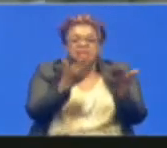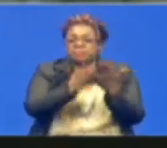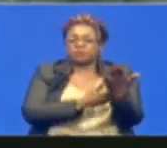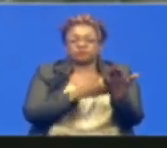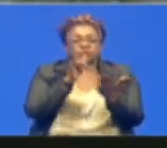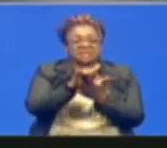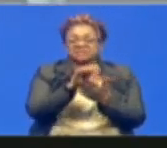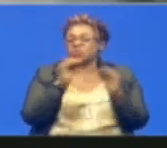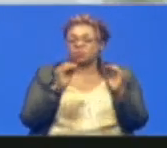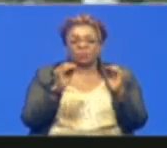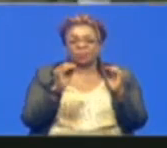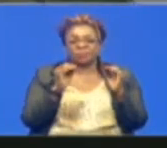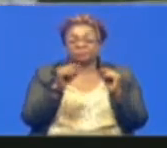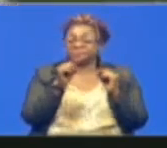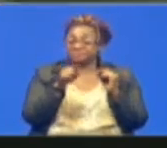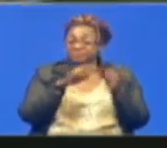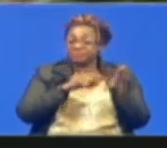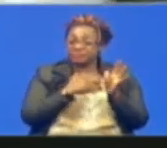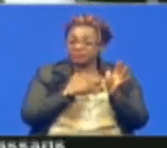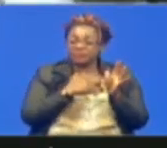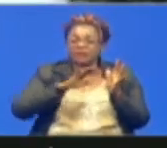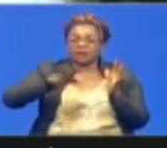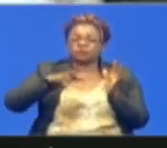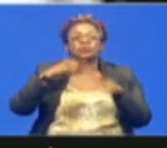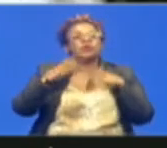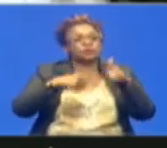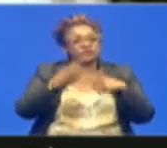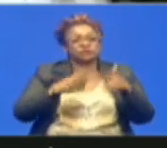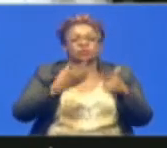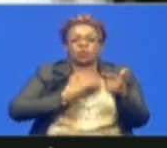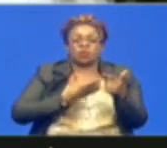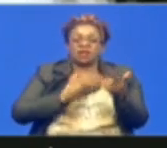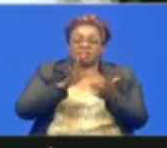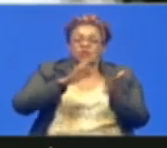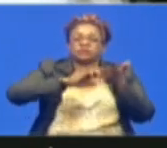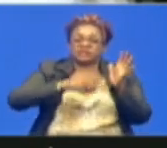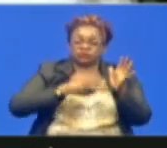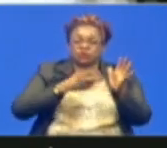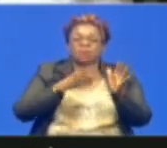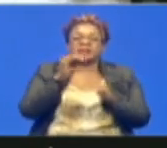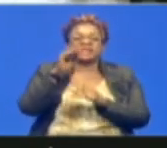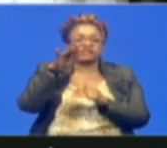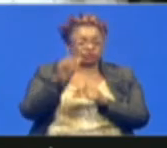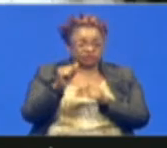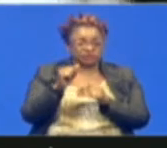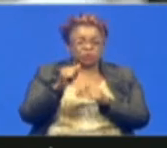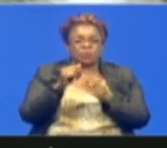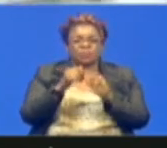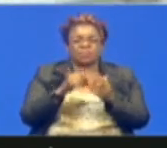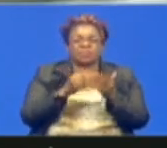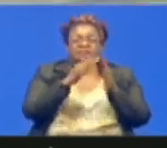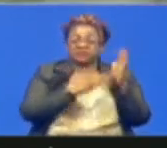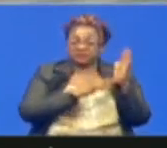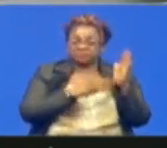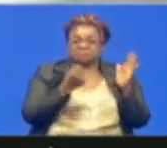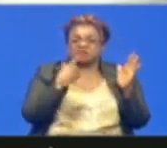that effect. This means counties will continue to honor their contractual obligations on the leased medical